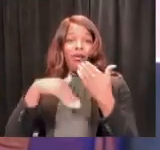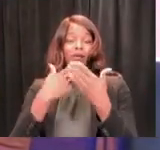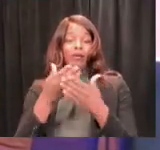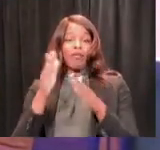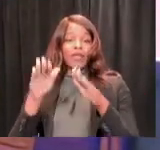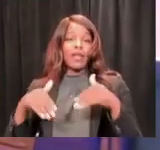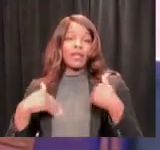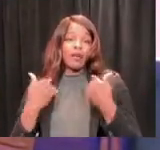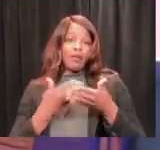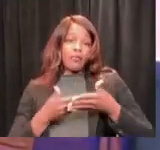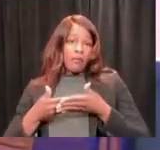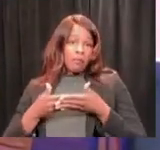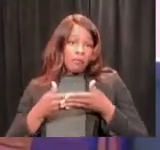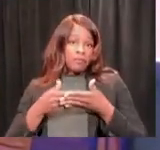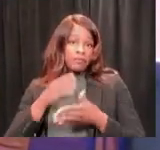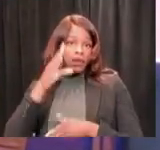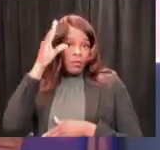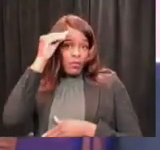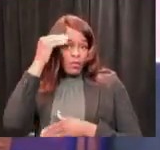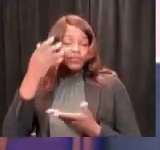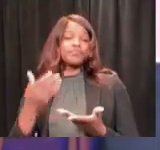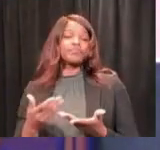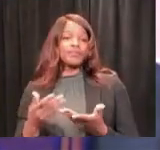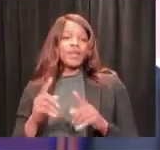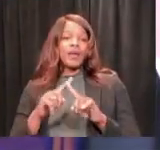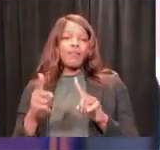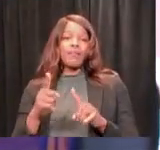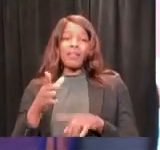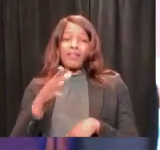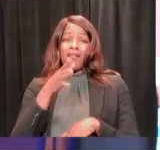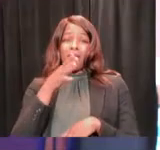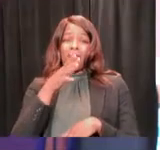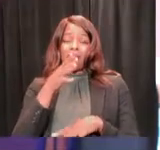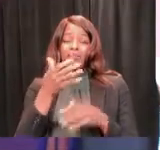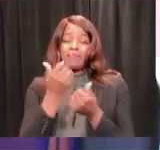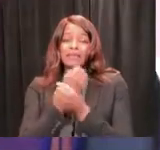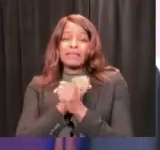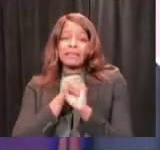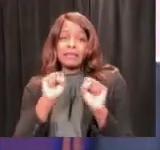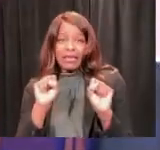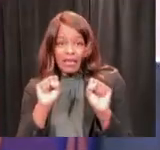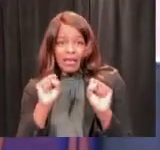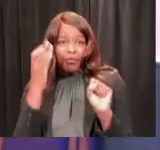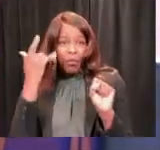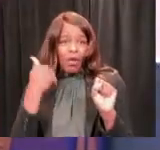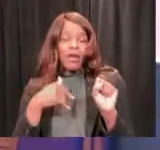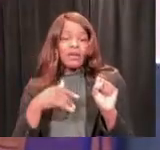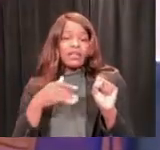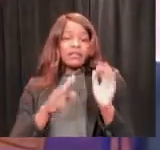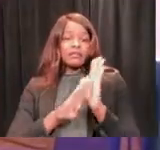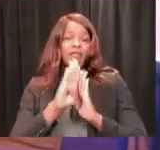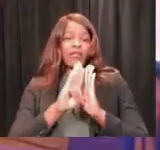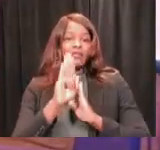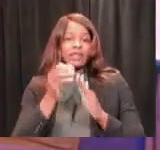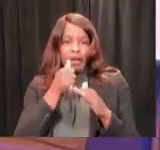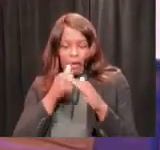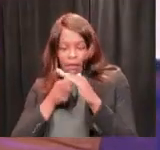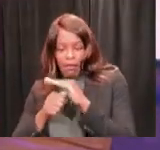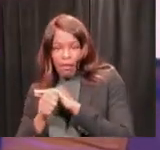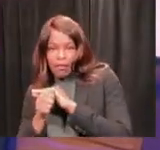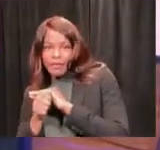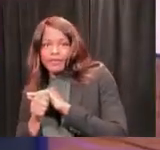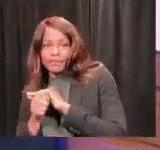protect her son Moses because she knew there was something in Moses that was yet to be developed. And so she would hide Moses. She